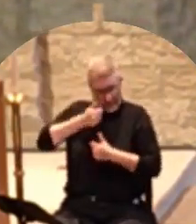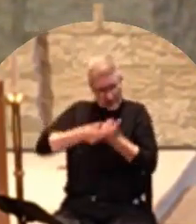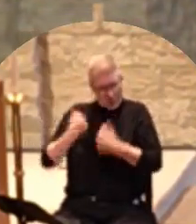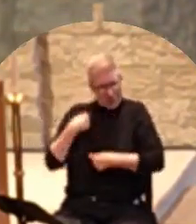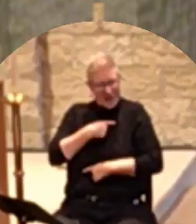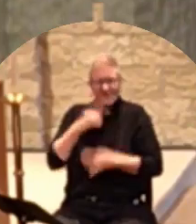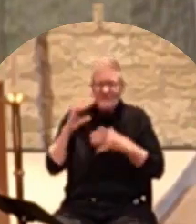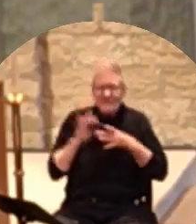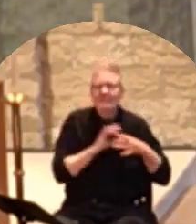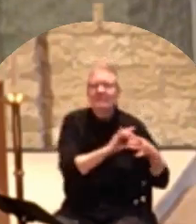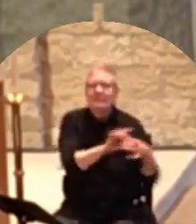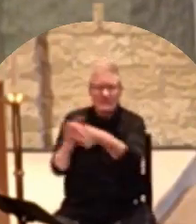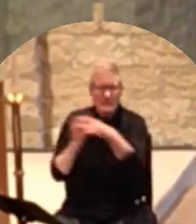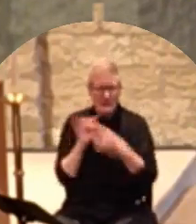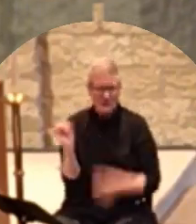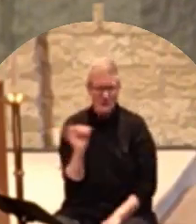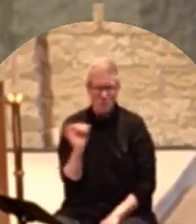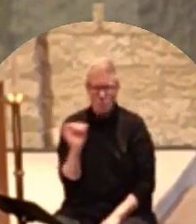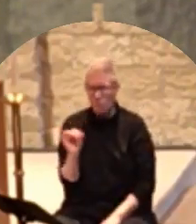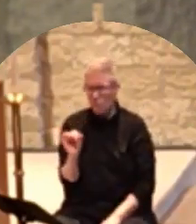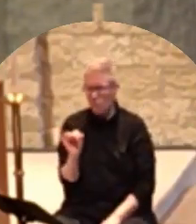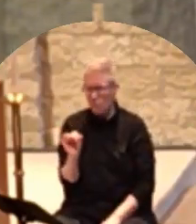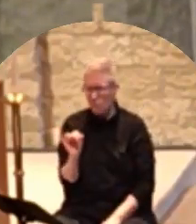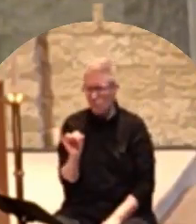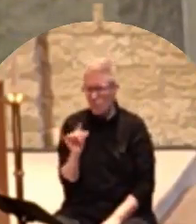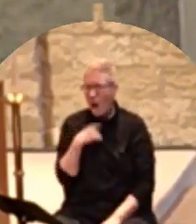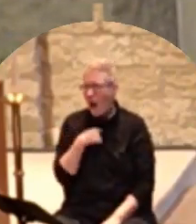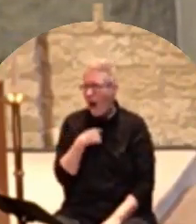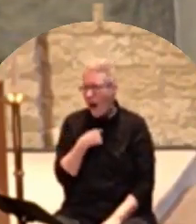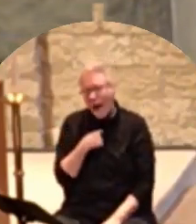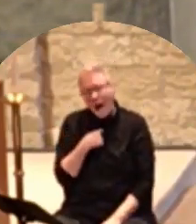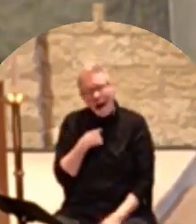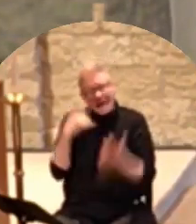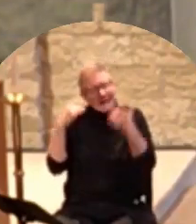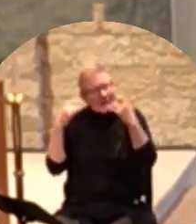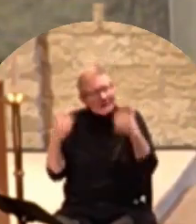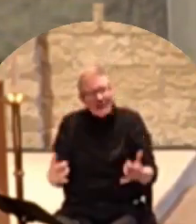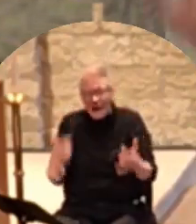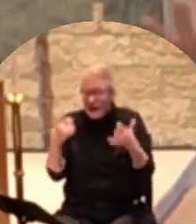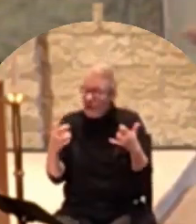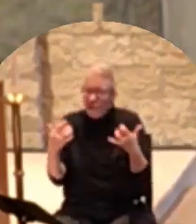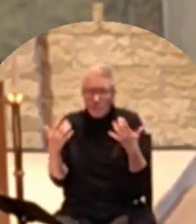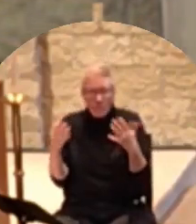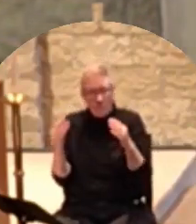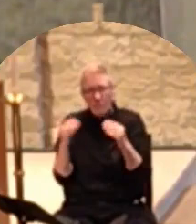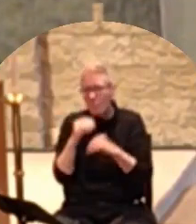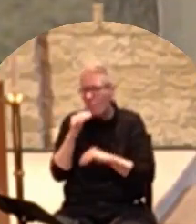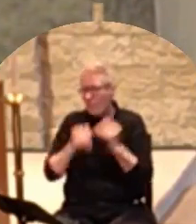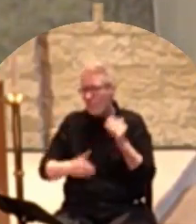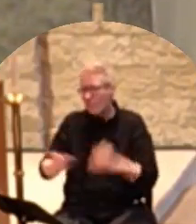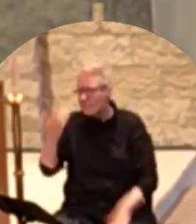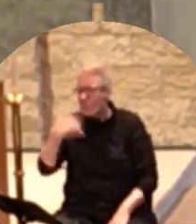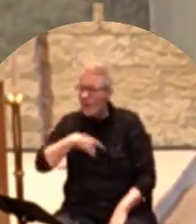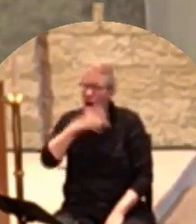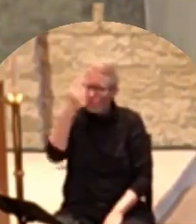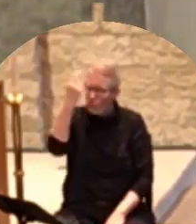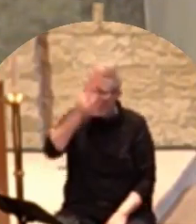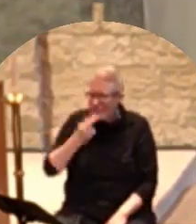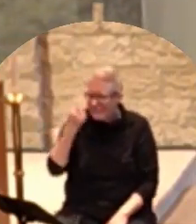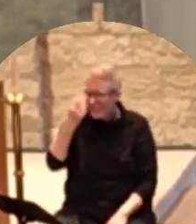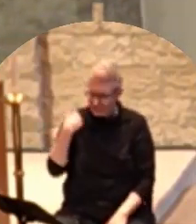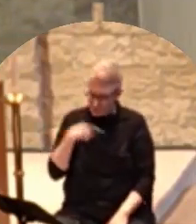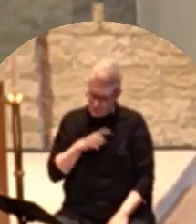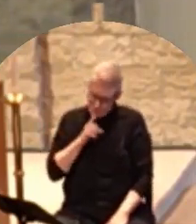than ever, I'm beginning to realize this at this time, how we are one around the entire